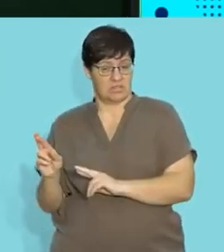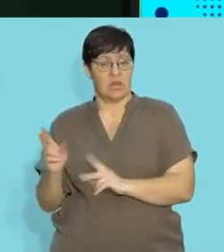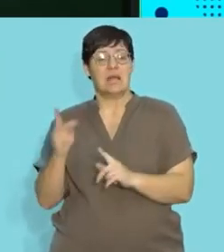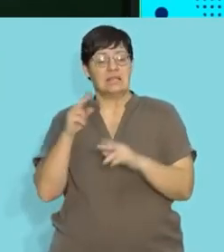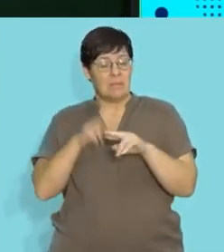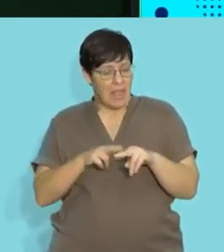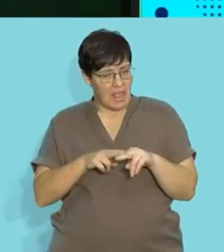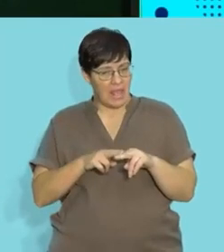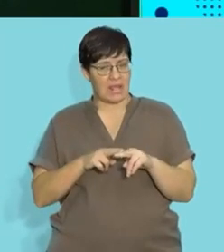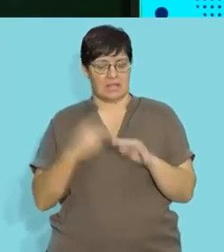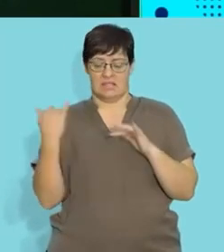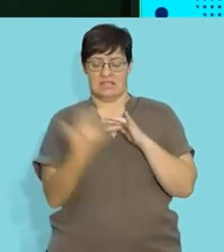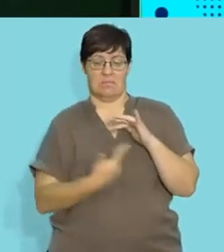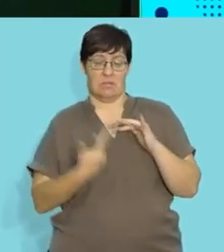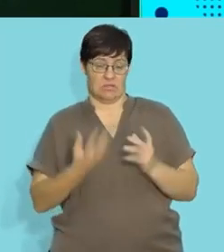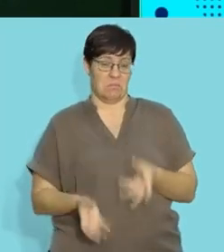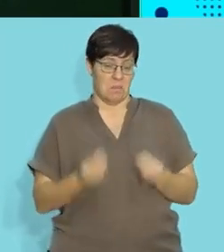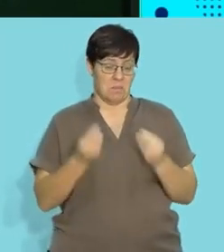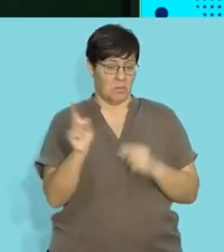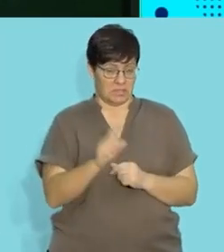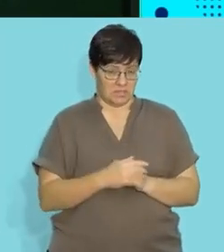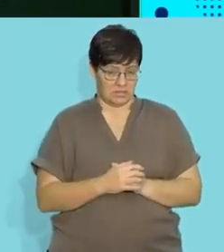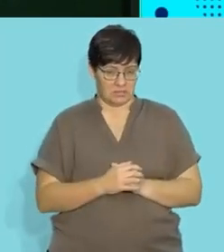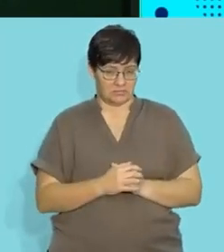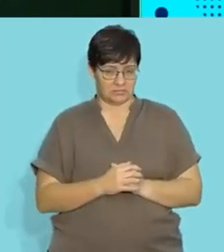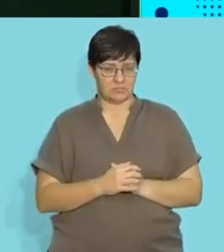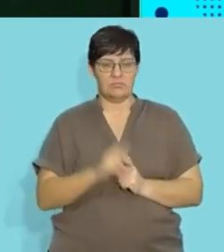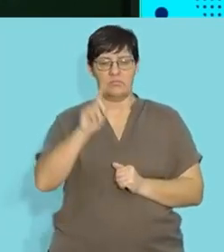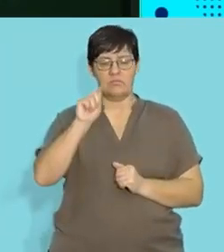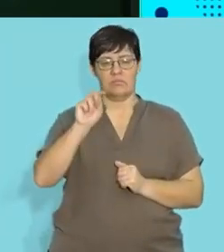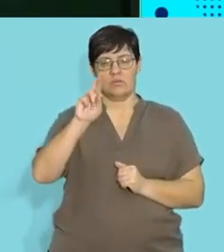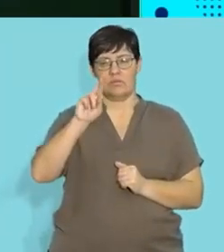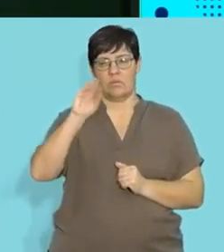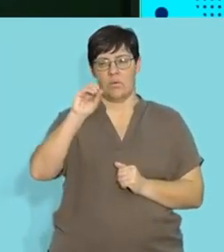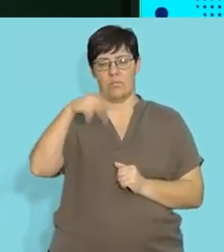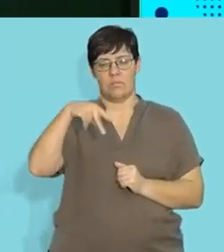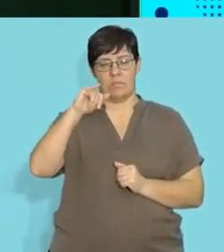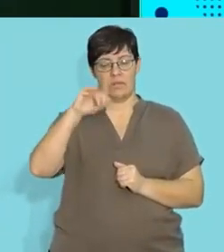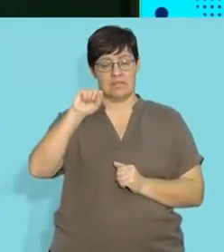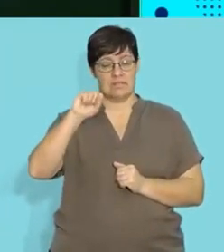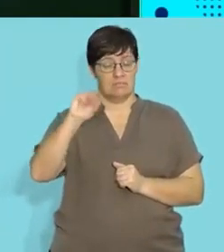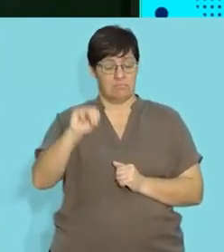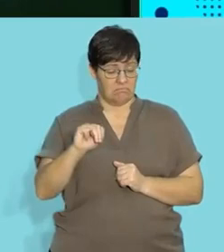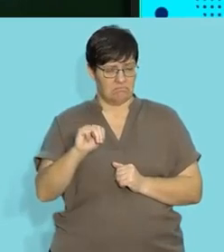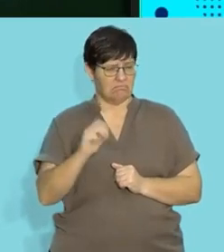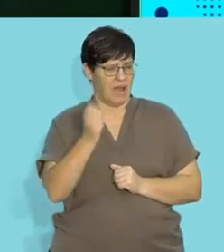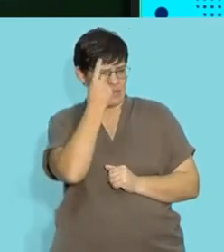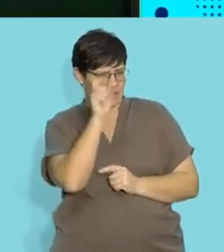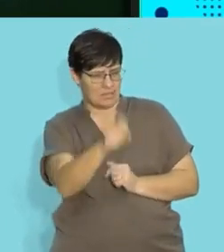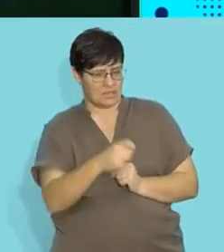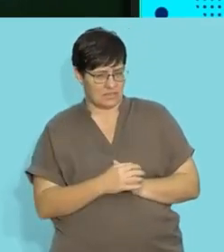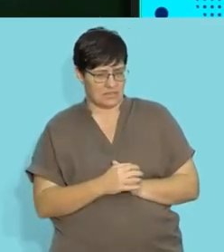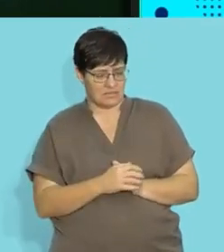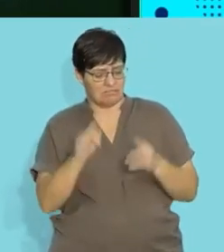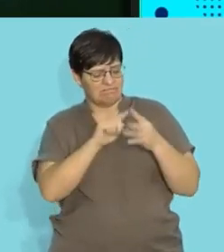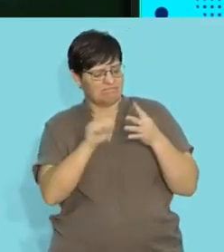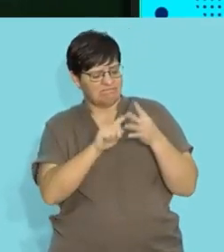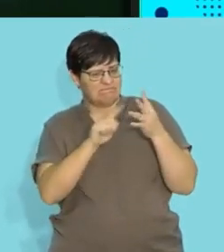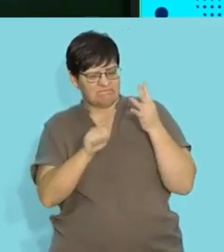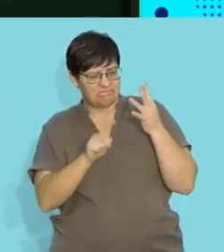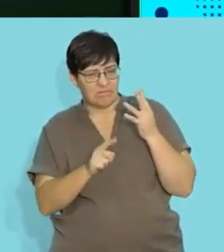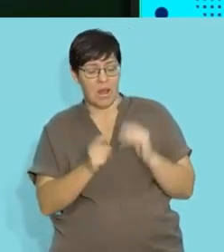stimuli. It's important that we understand the concept of tropism, and then we're going to move on to looking at how different factors influence